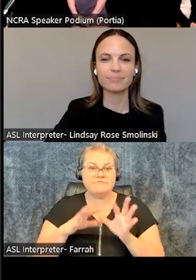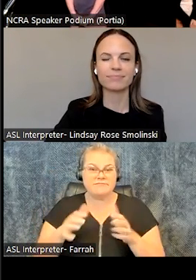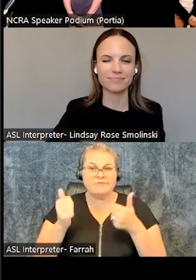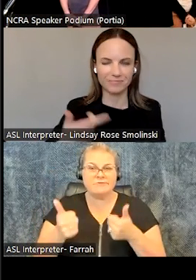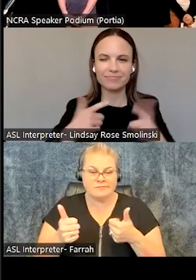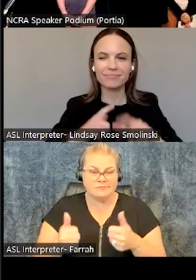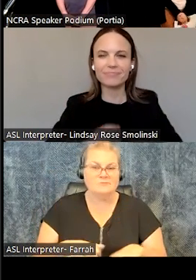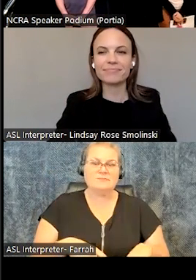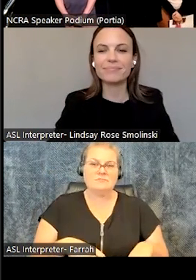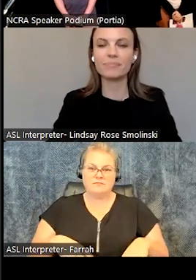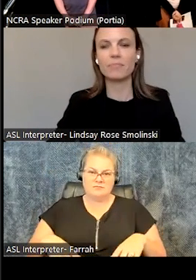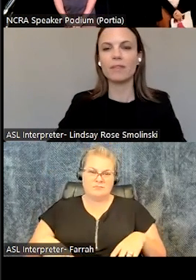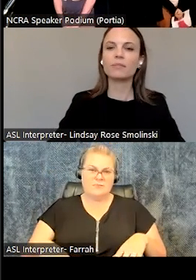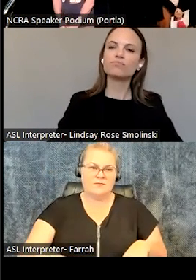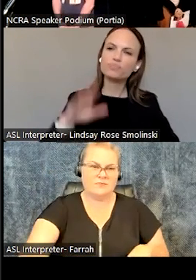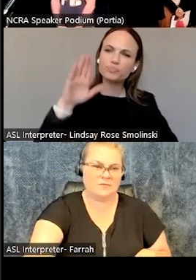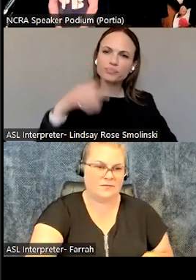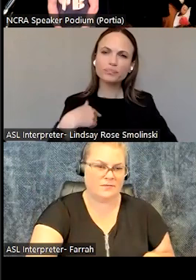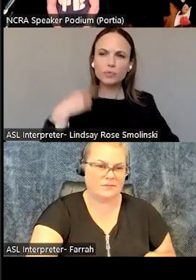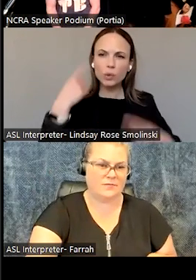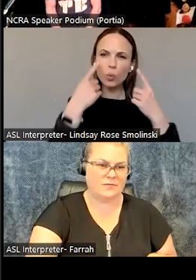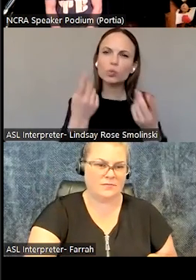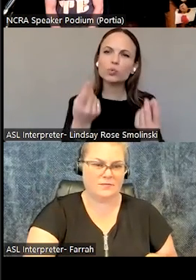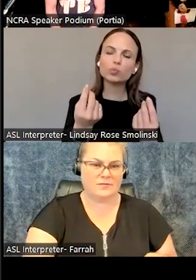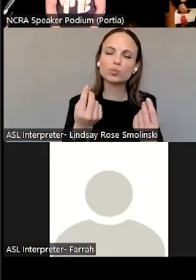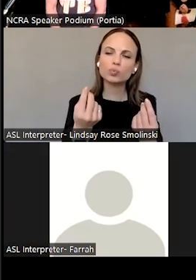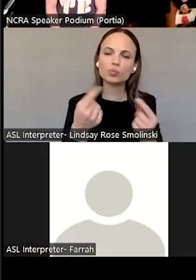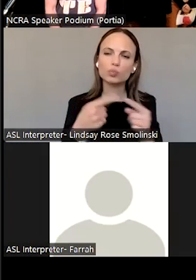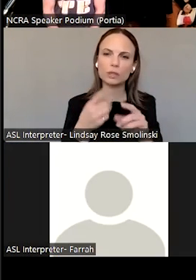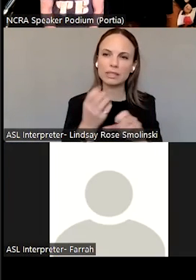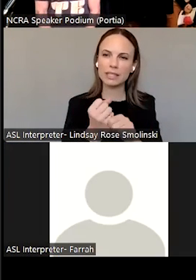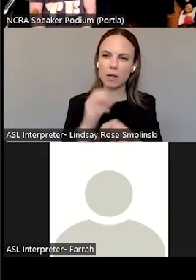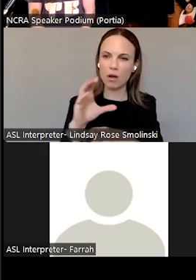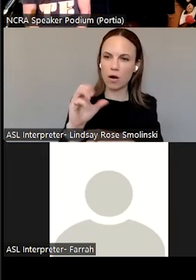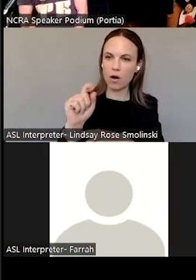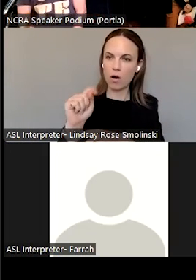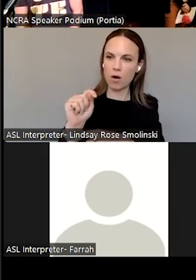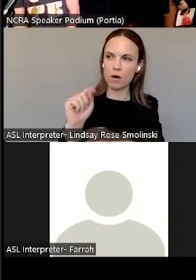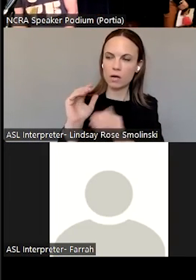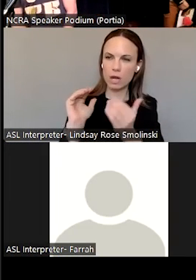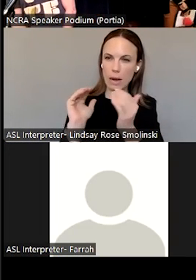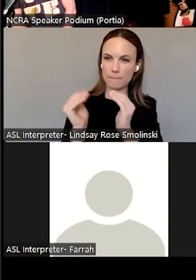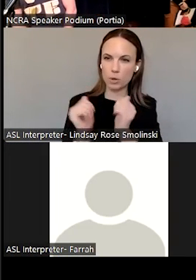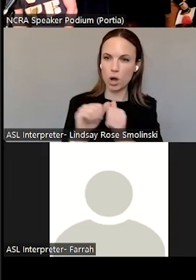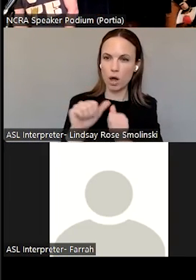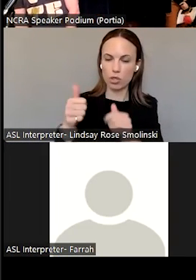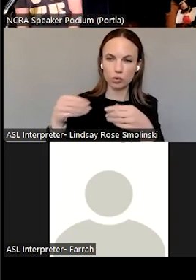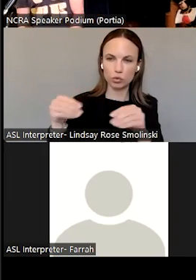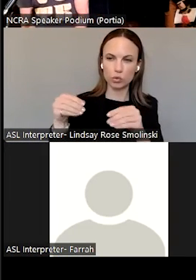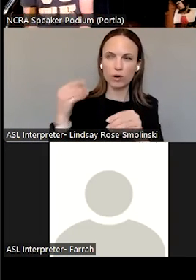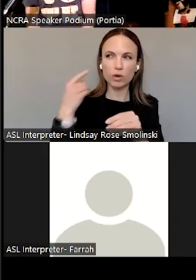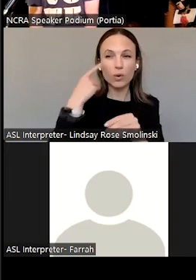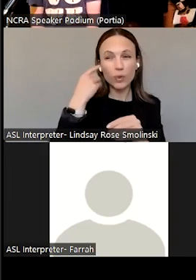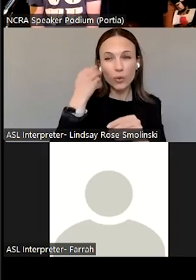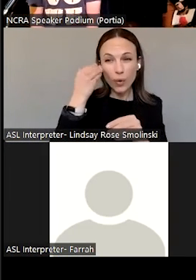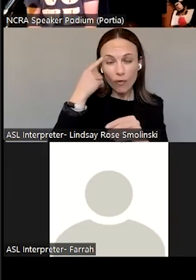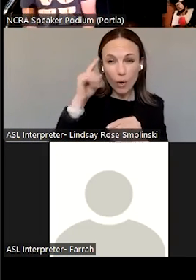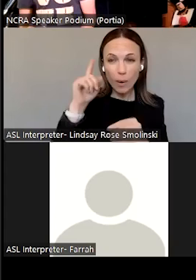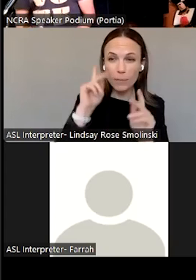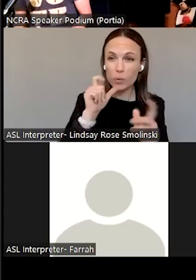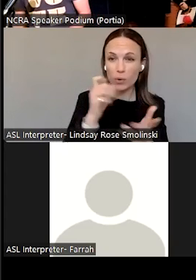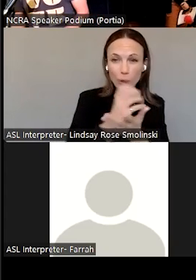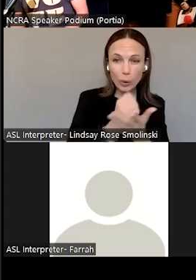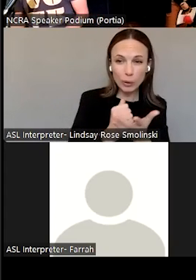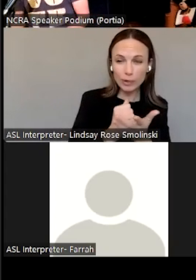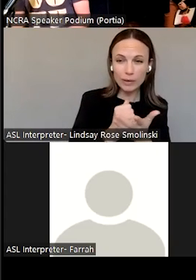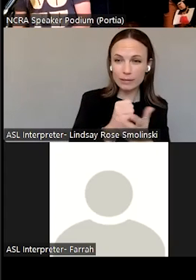I was just wondering what you do to get the cost comparable to other stores, especially for lower income folks, and if you